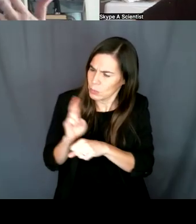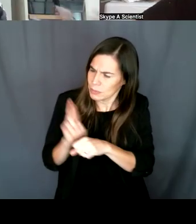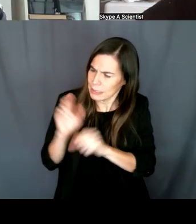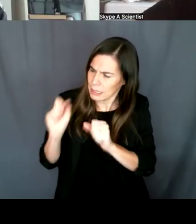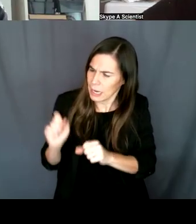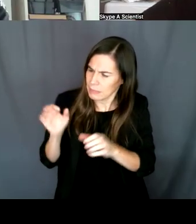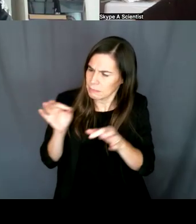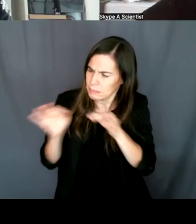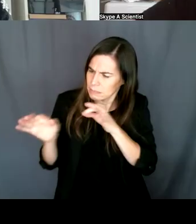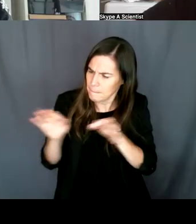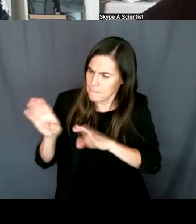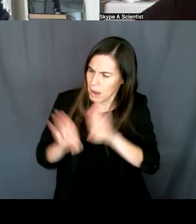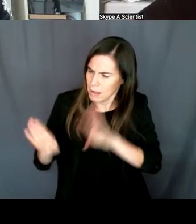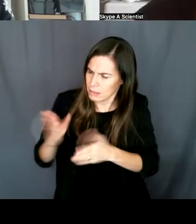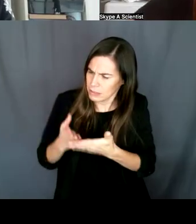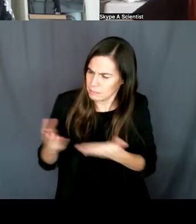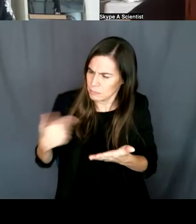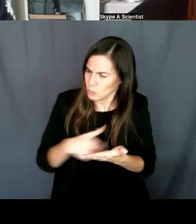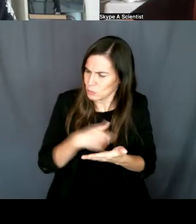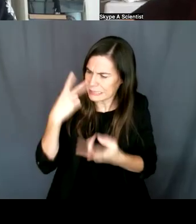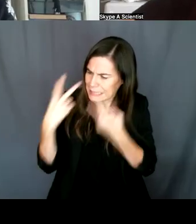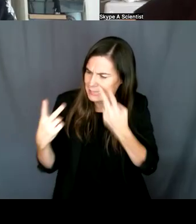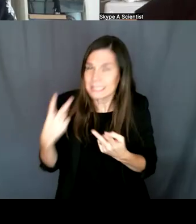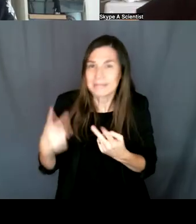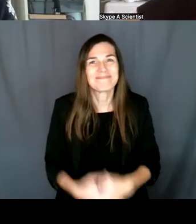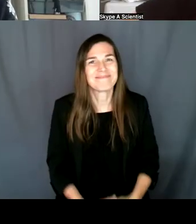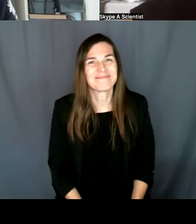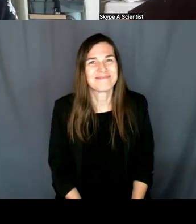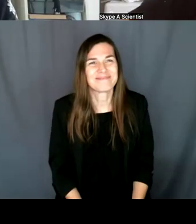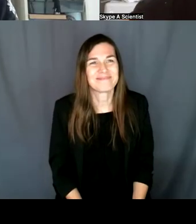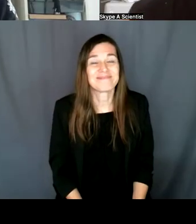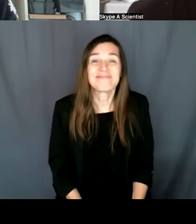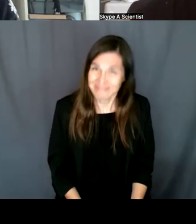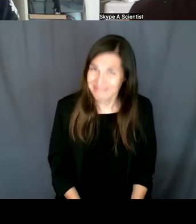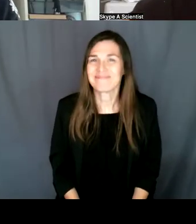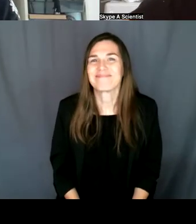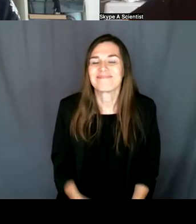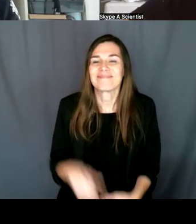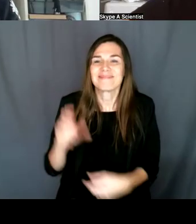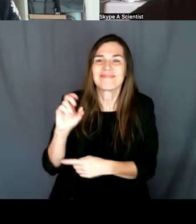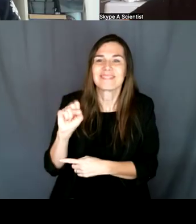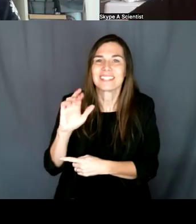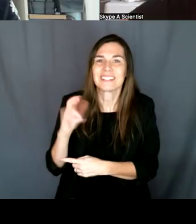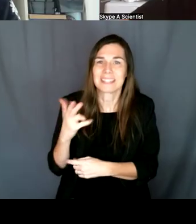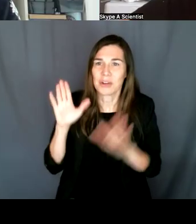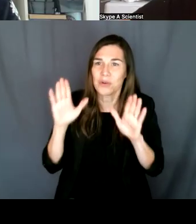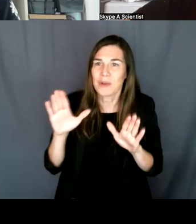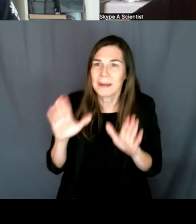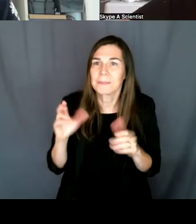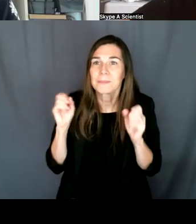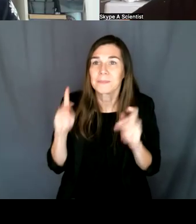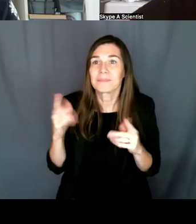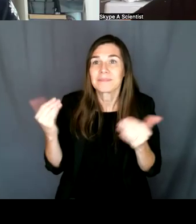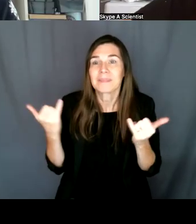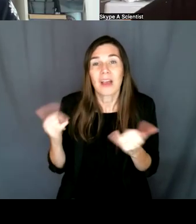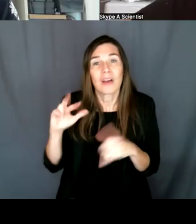the biology that we see? Awesome. Our next question comes from B9ers, third grade. How can physics